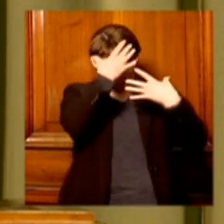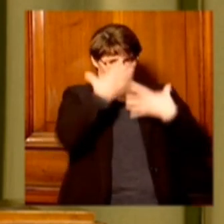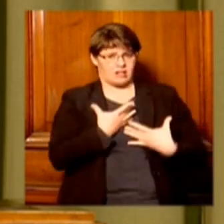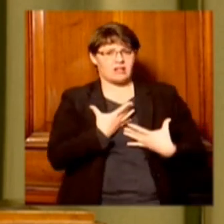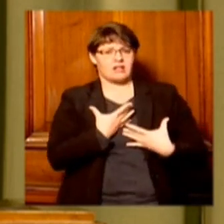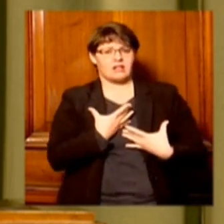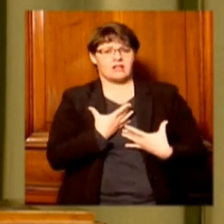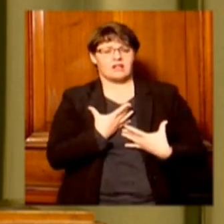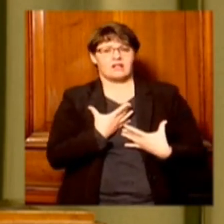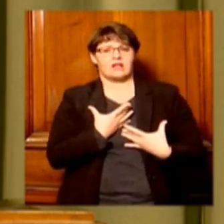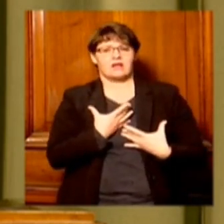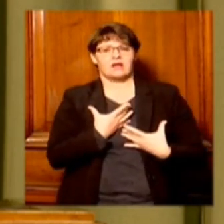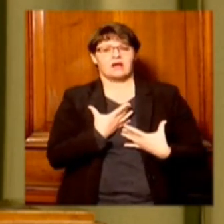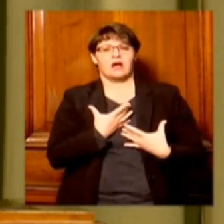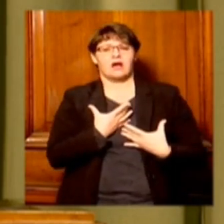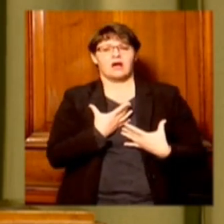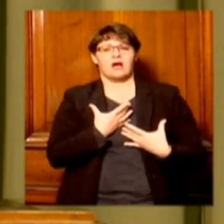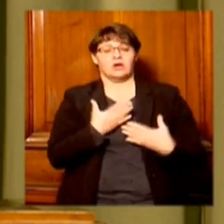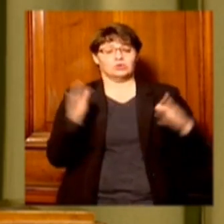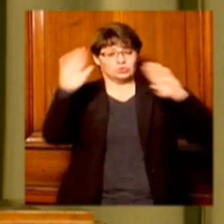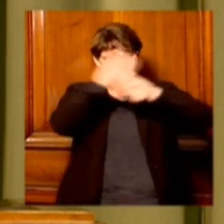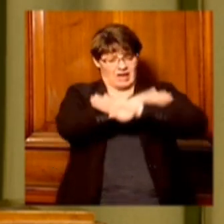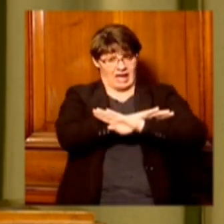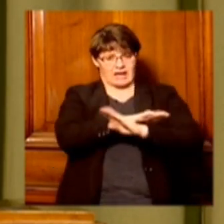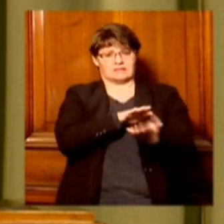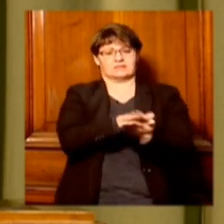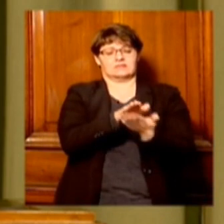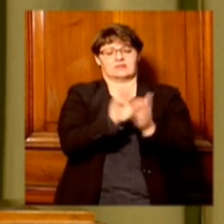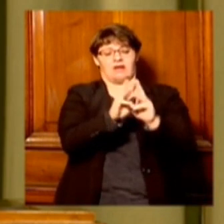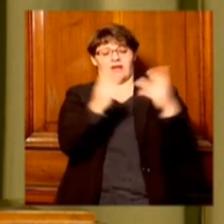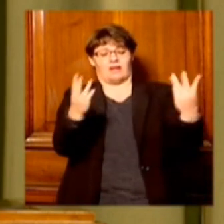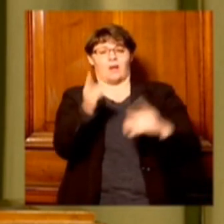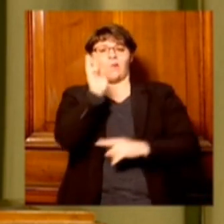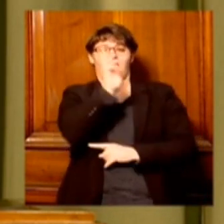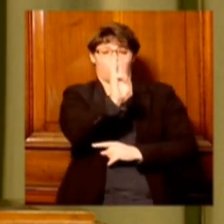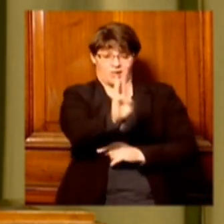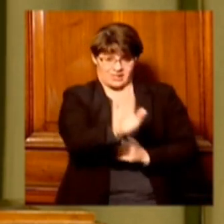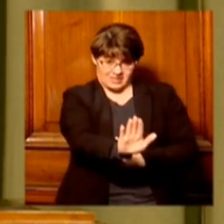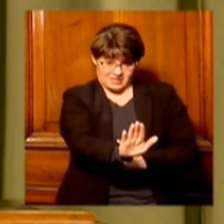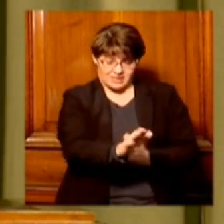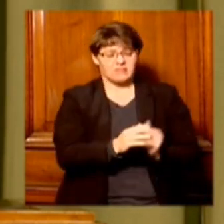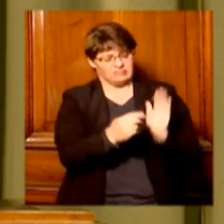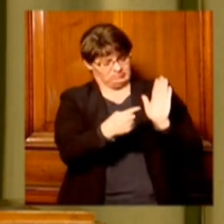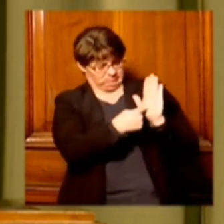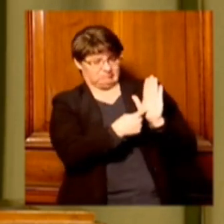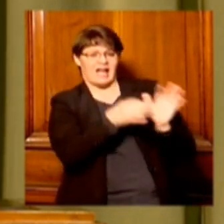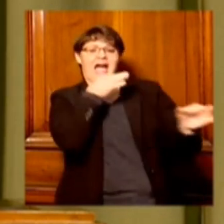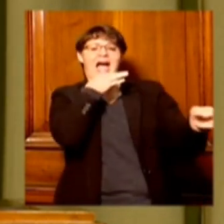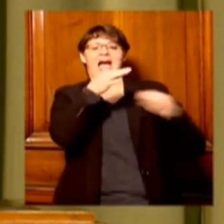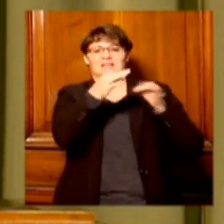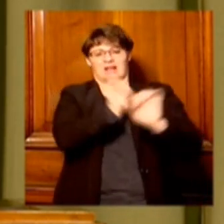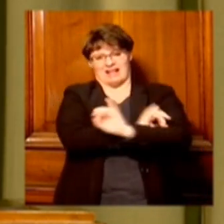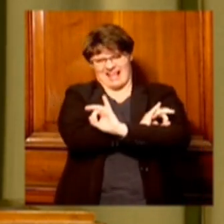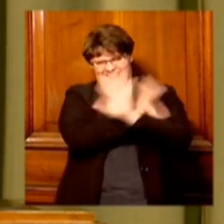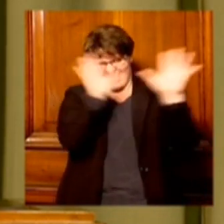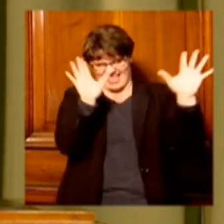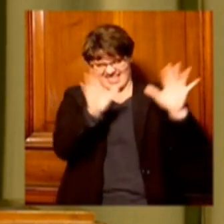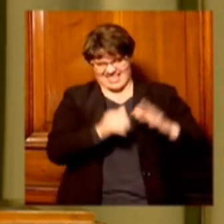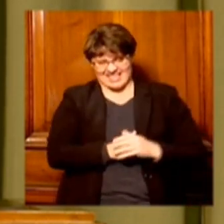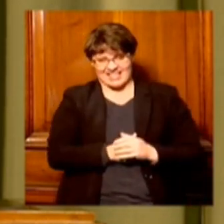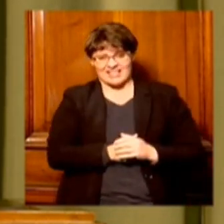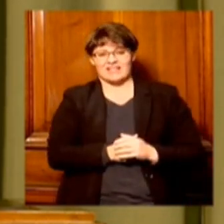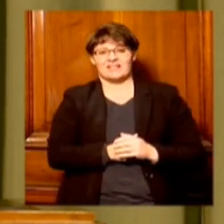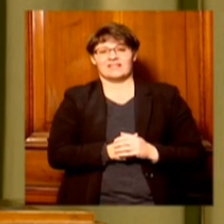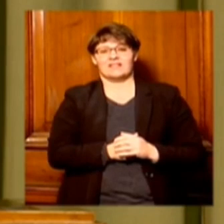be gazetted later tonight, indeed will prescribe this matter, and this matter now will